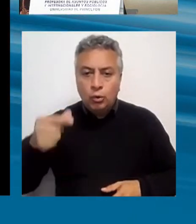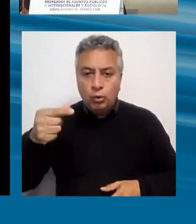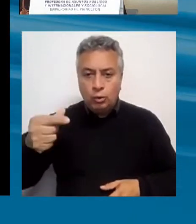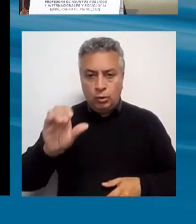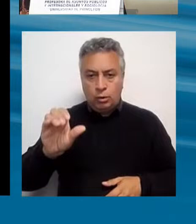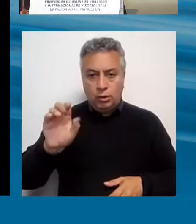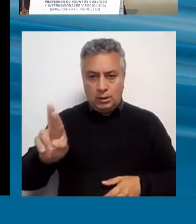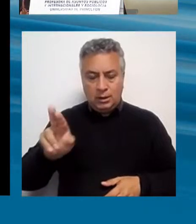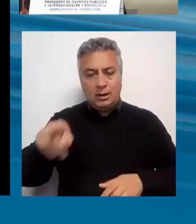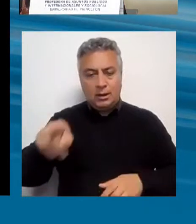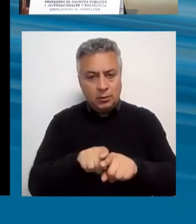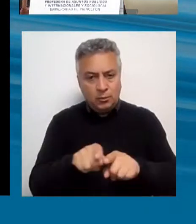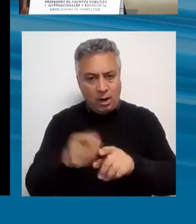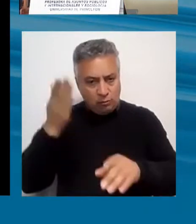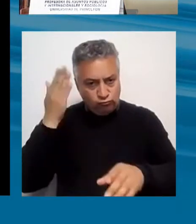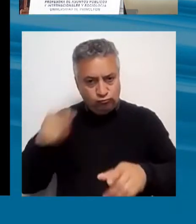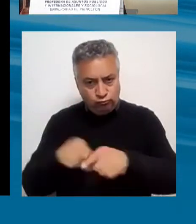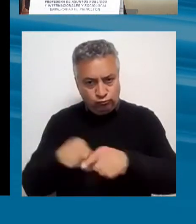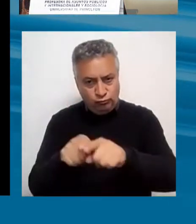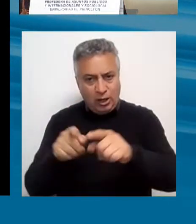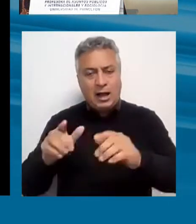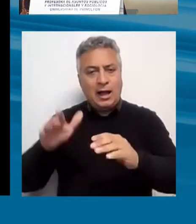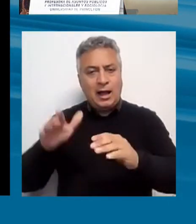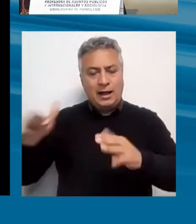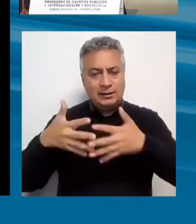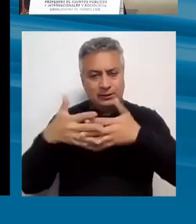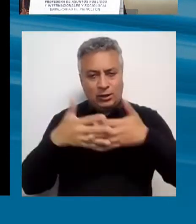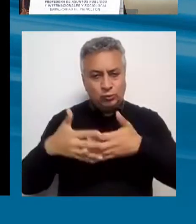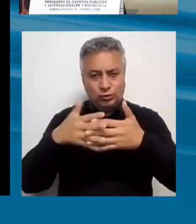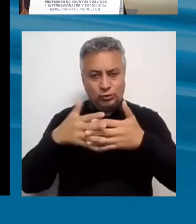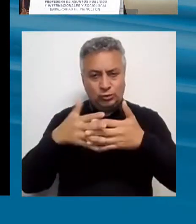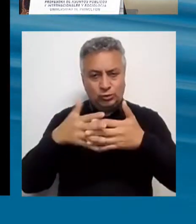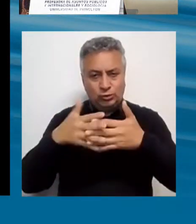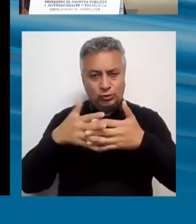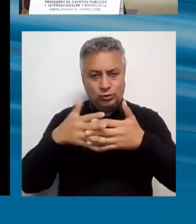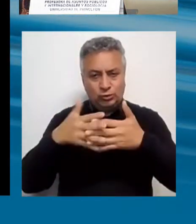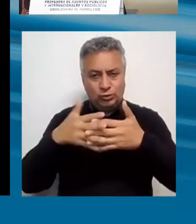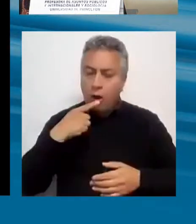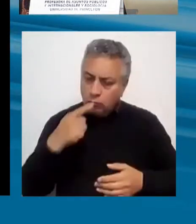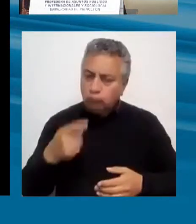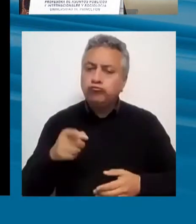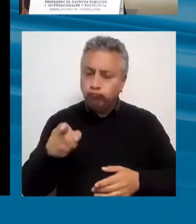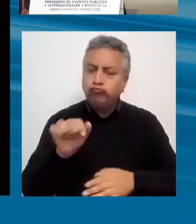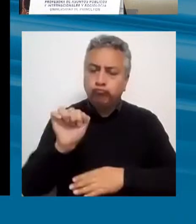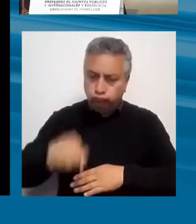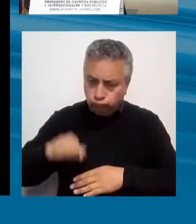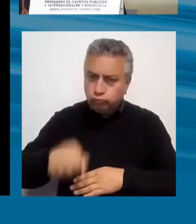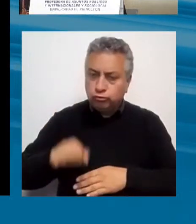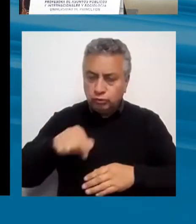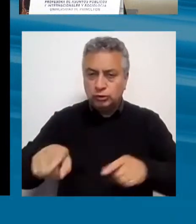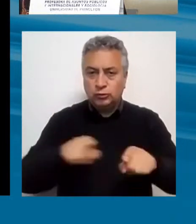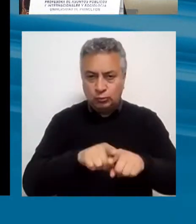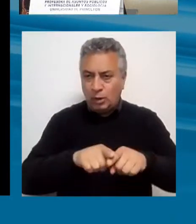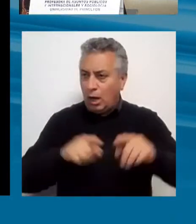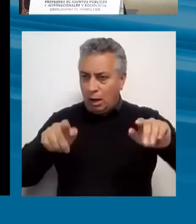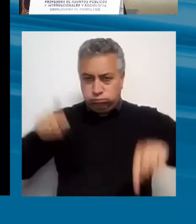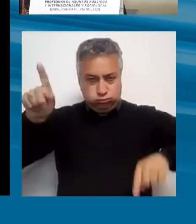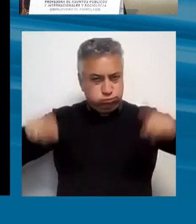of the White House economic advisors. If